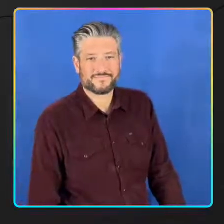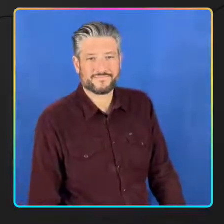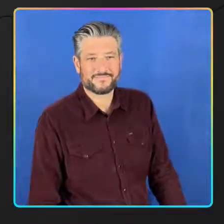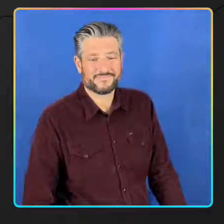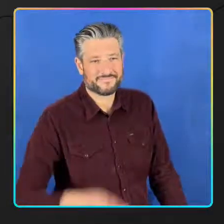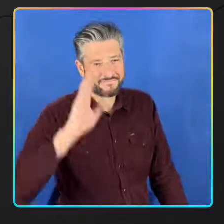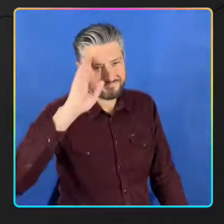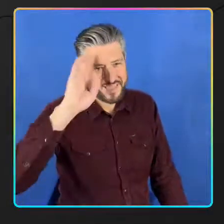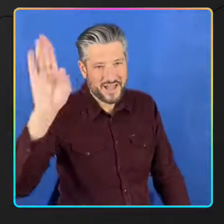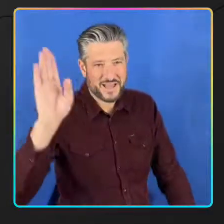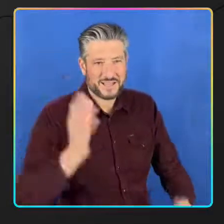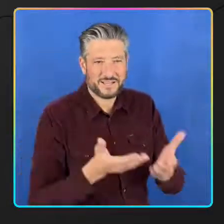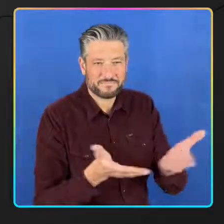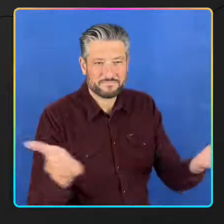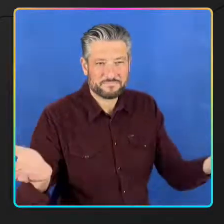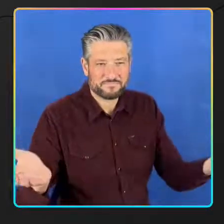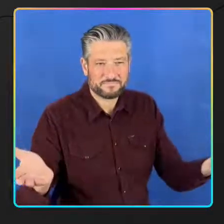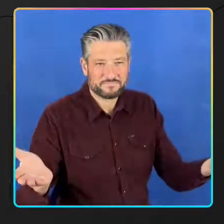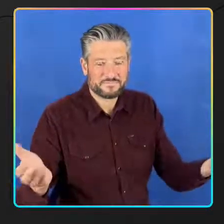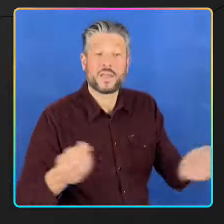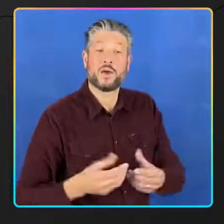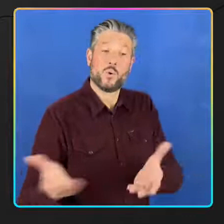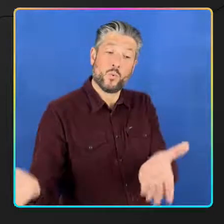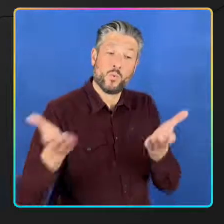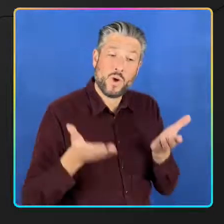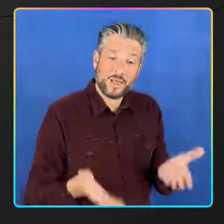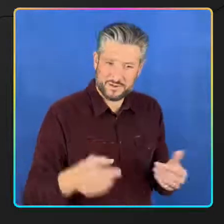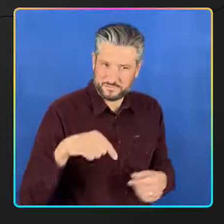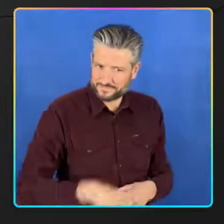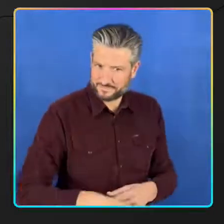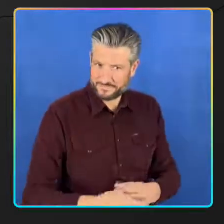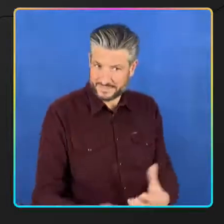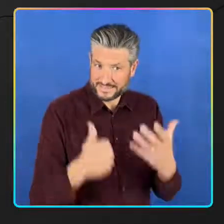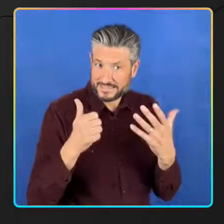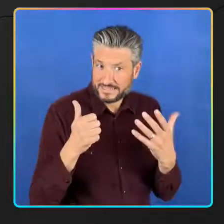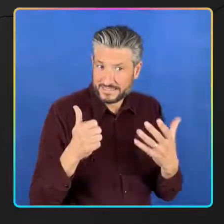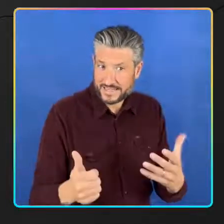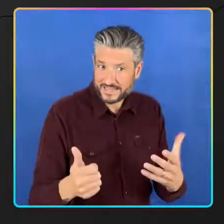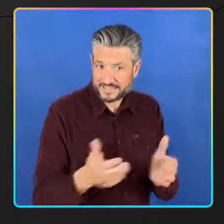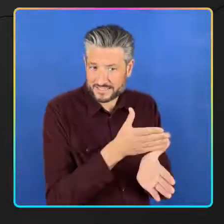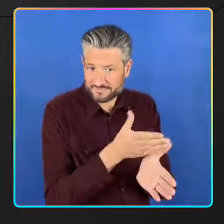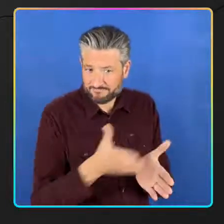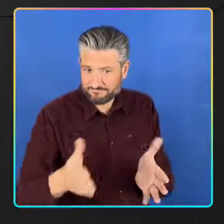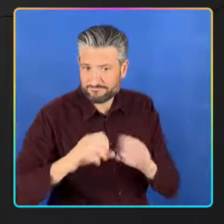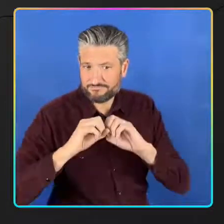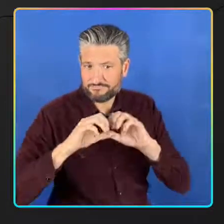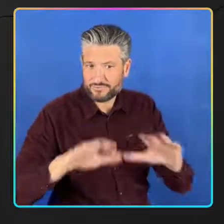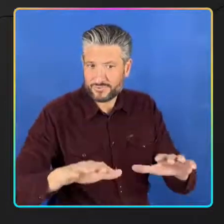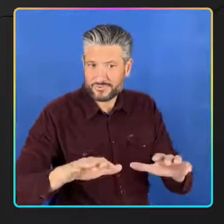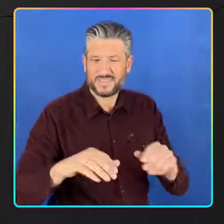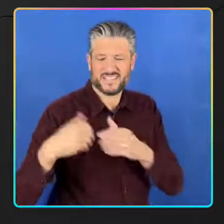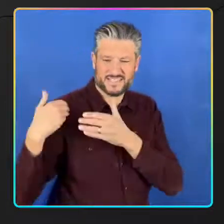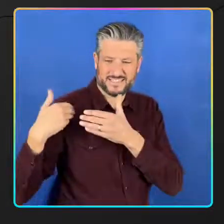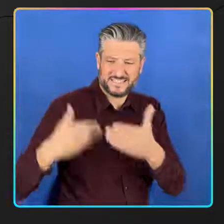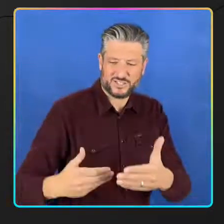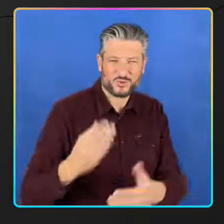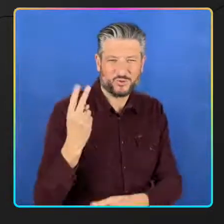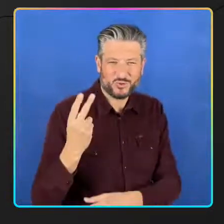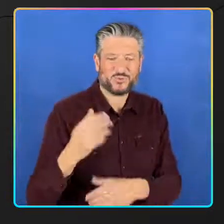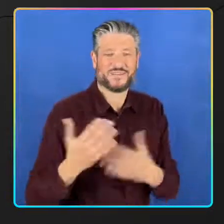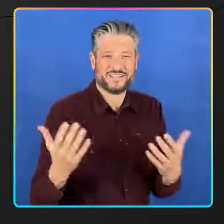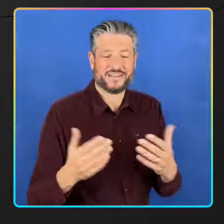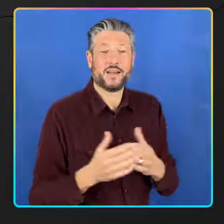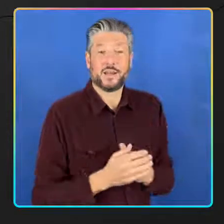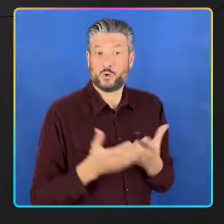Hi everyone and welcome to the 6th episode of season 2 of the A Bit of AI show. And in this episode we will talk with Bea about her life